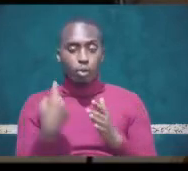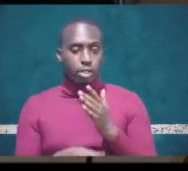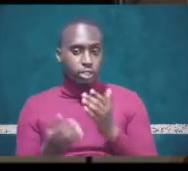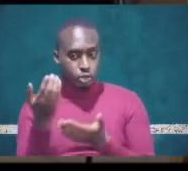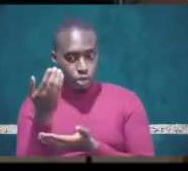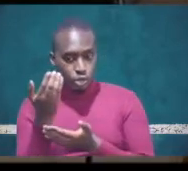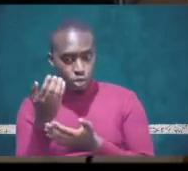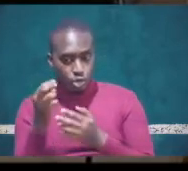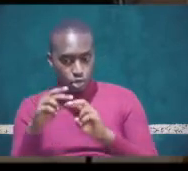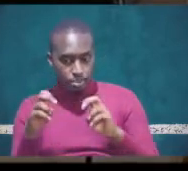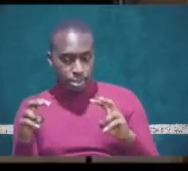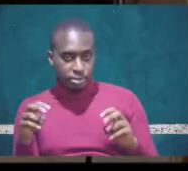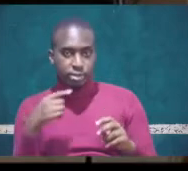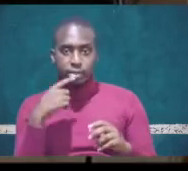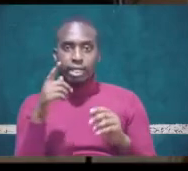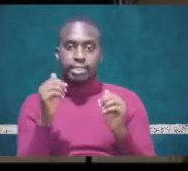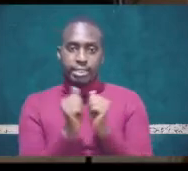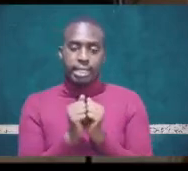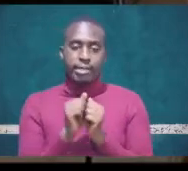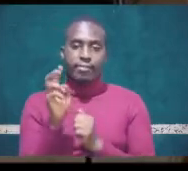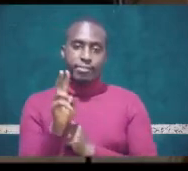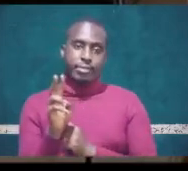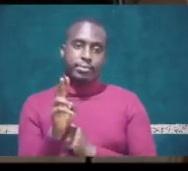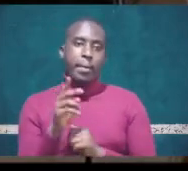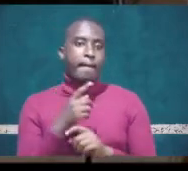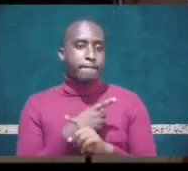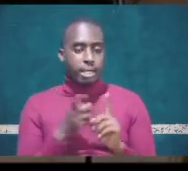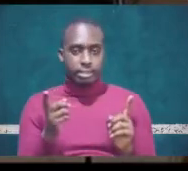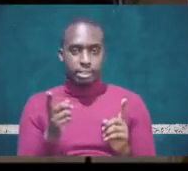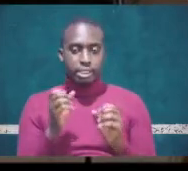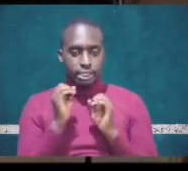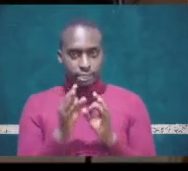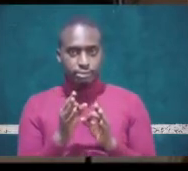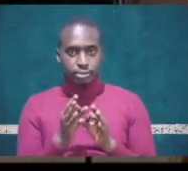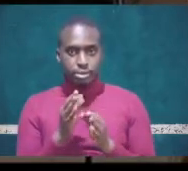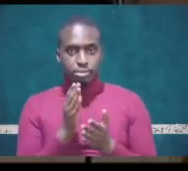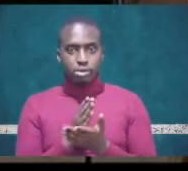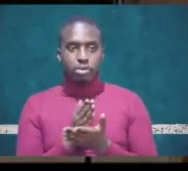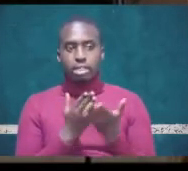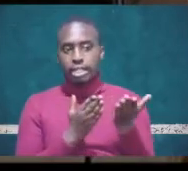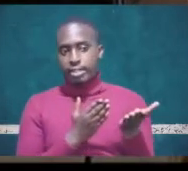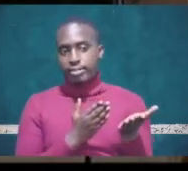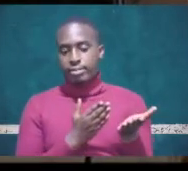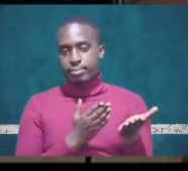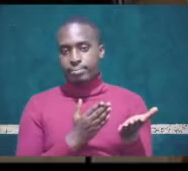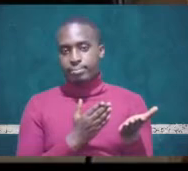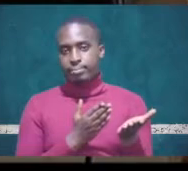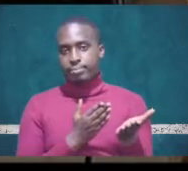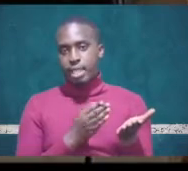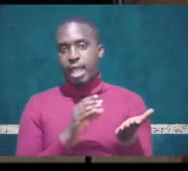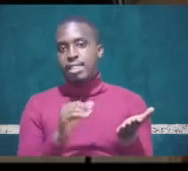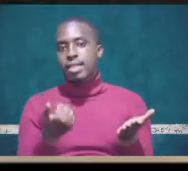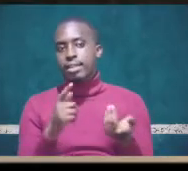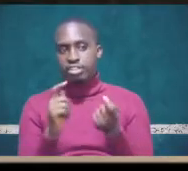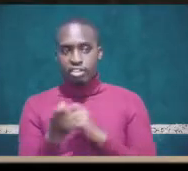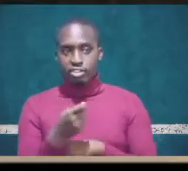is that 10 volts. But if there is another